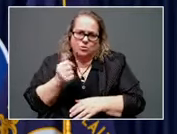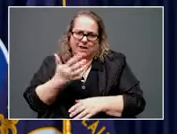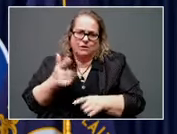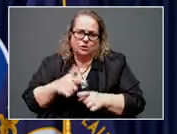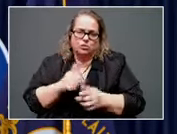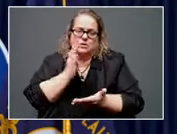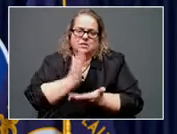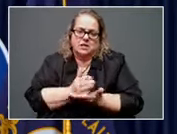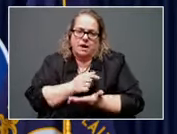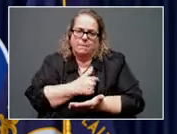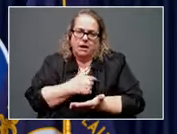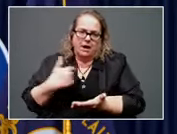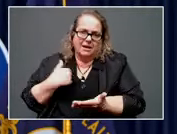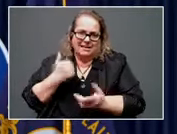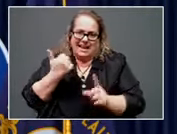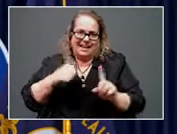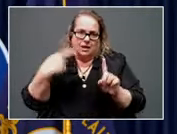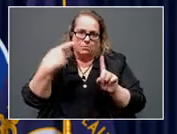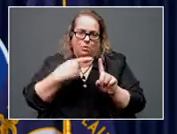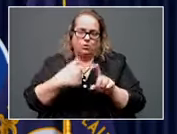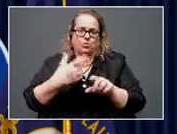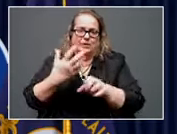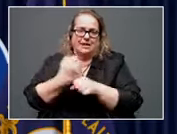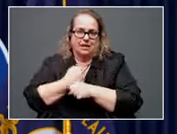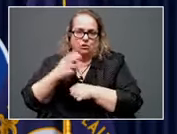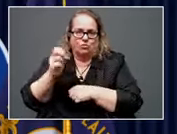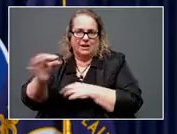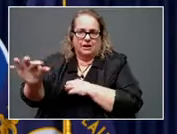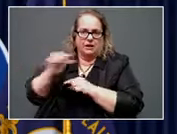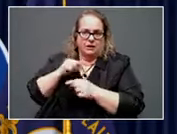any point from getting reimbursement for things that we need.